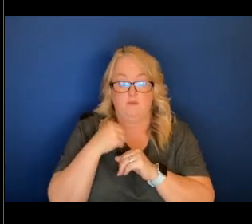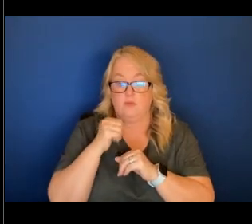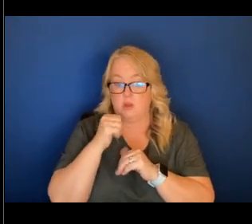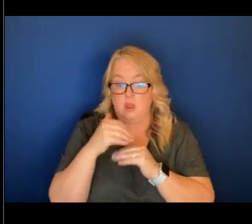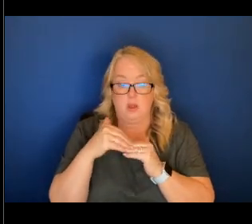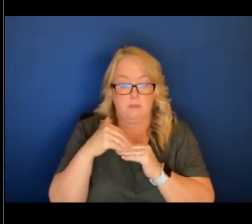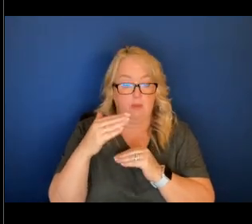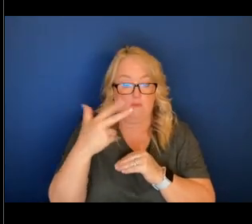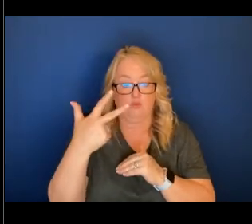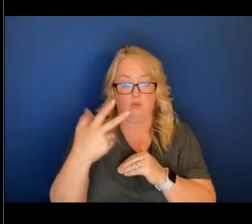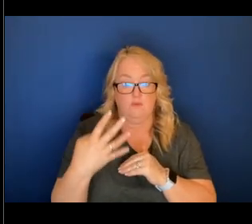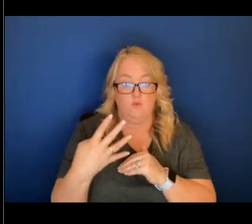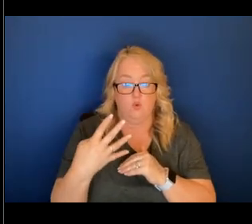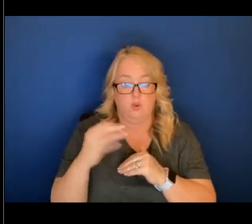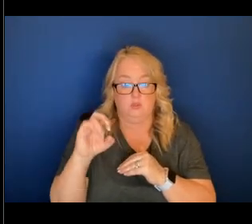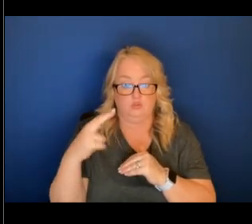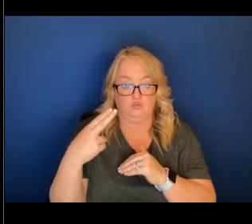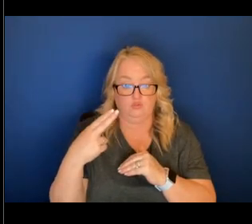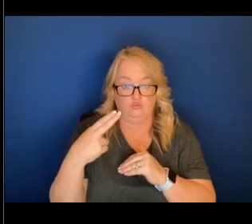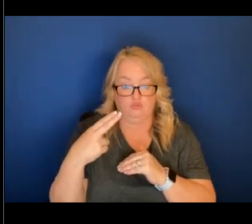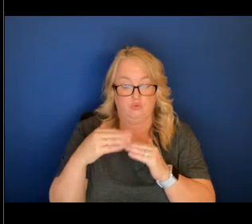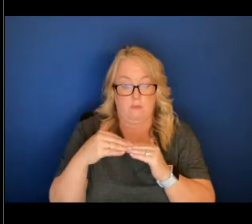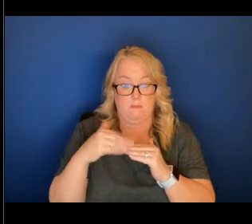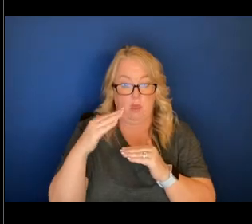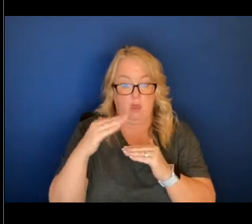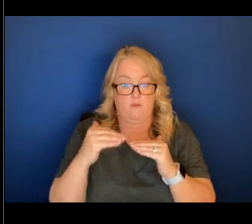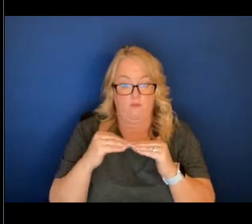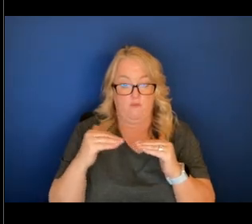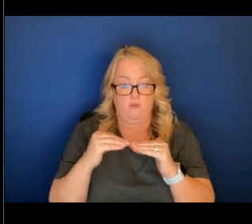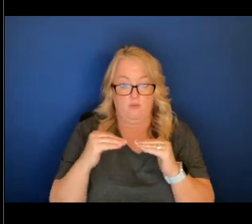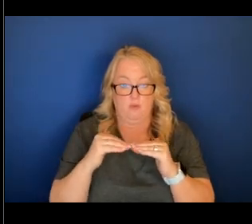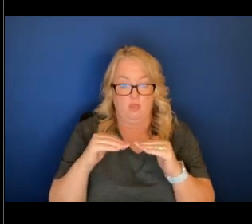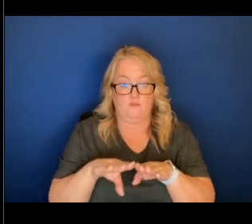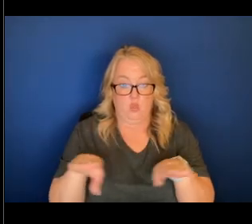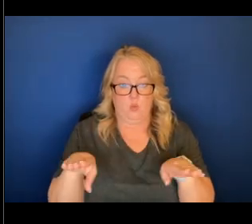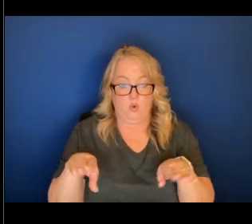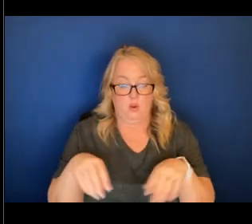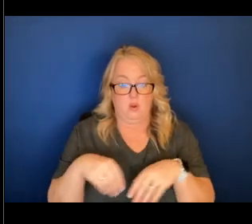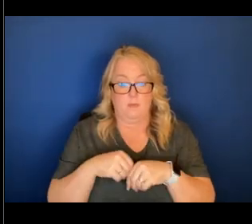than 3/4 of an inch above the finished floor.